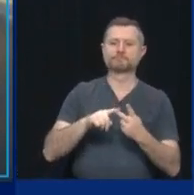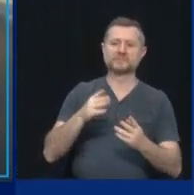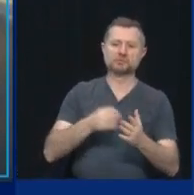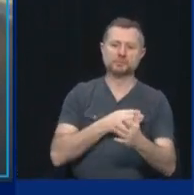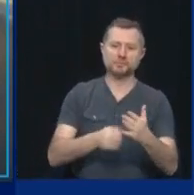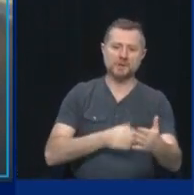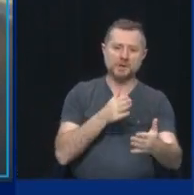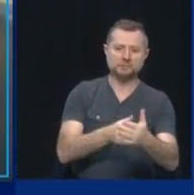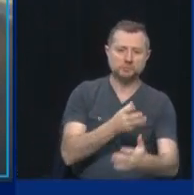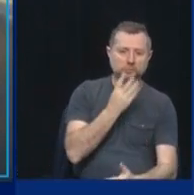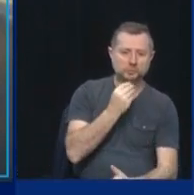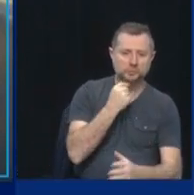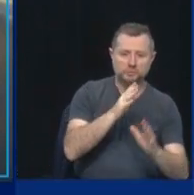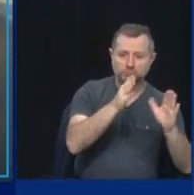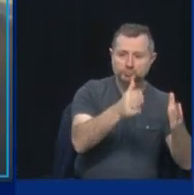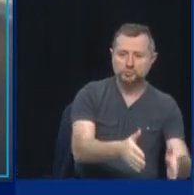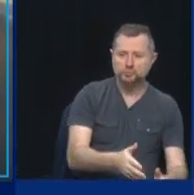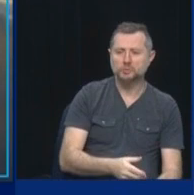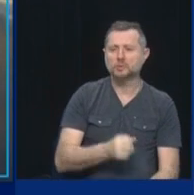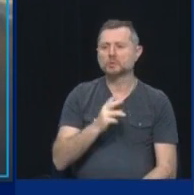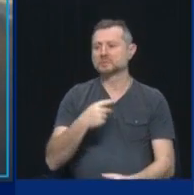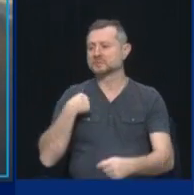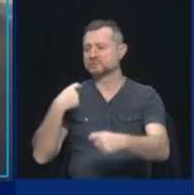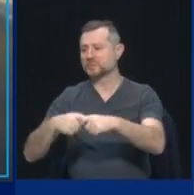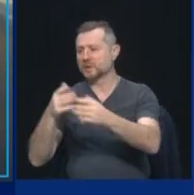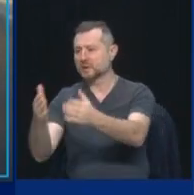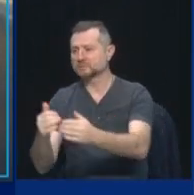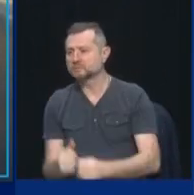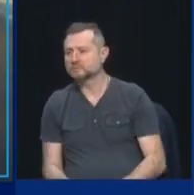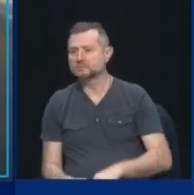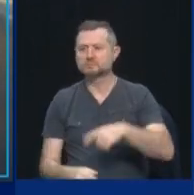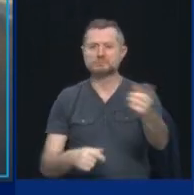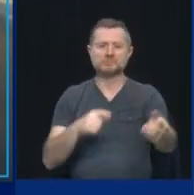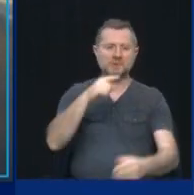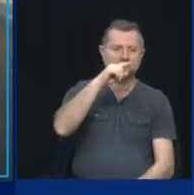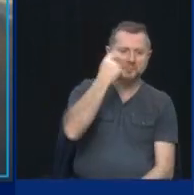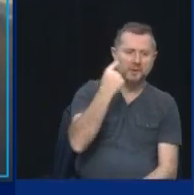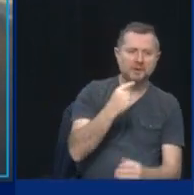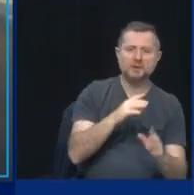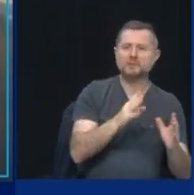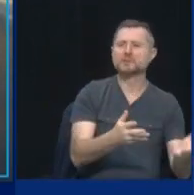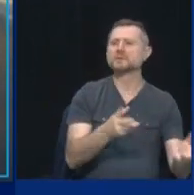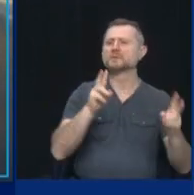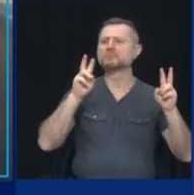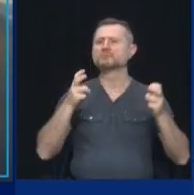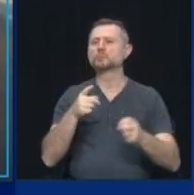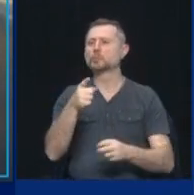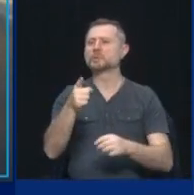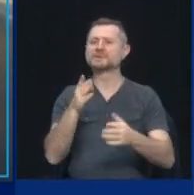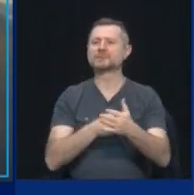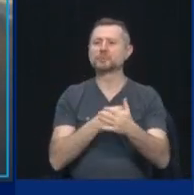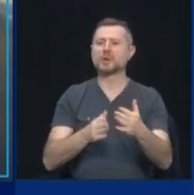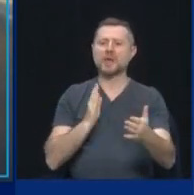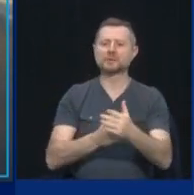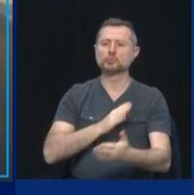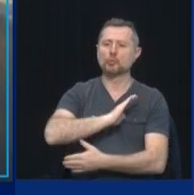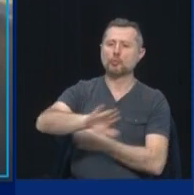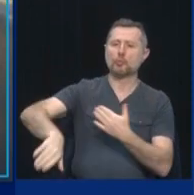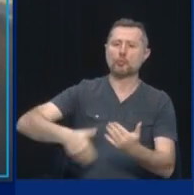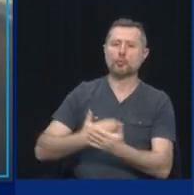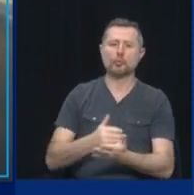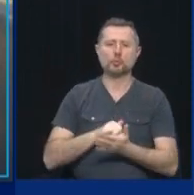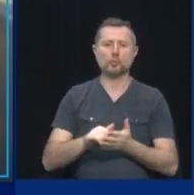person, an Hispanic, a Black, you discriminate against every New Yorker, because every